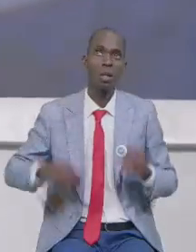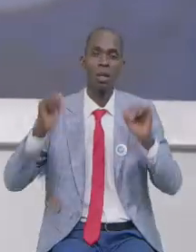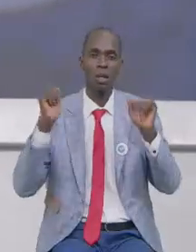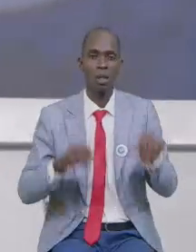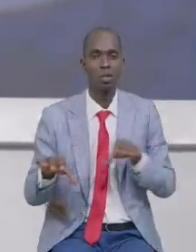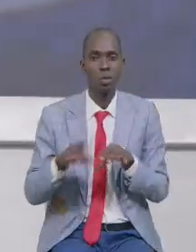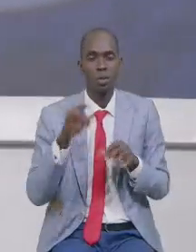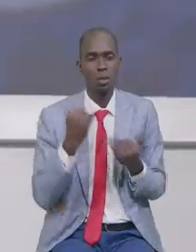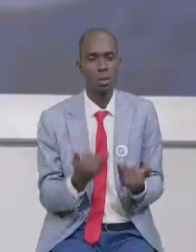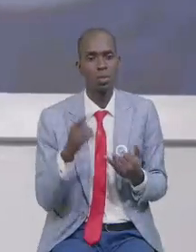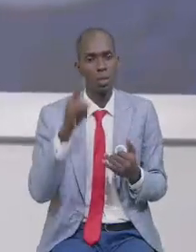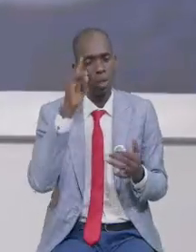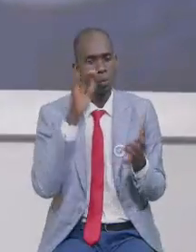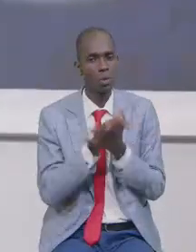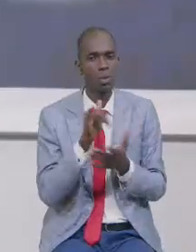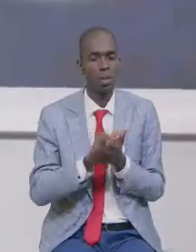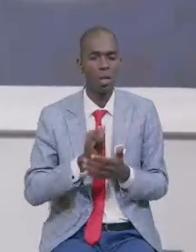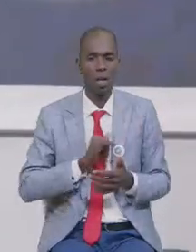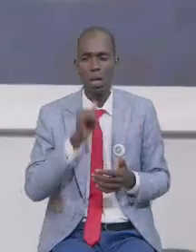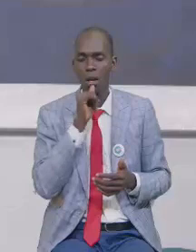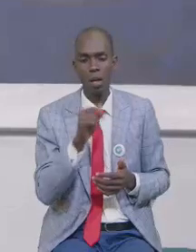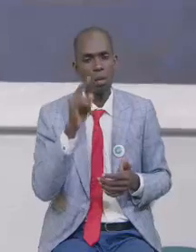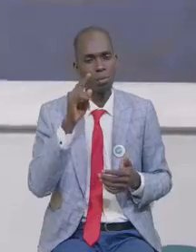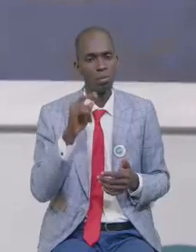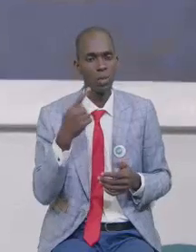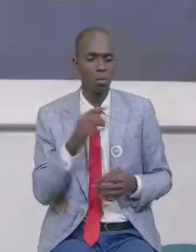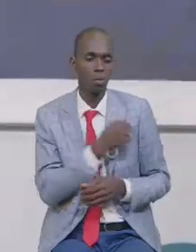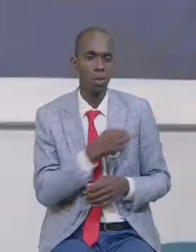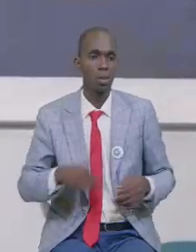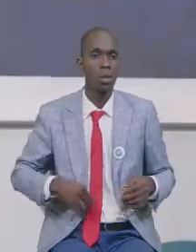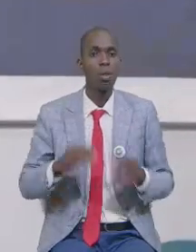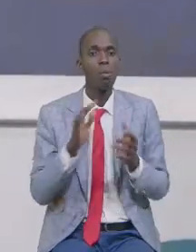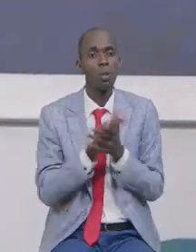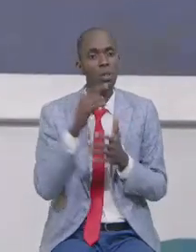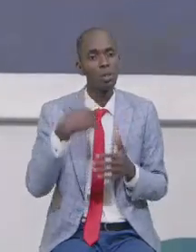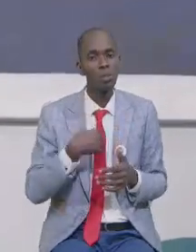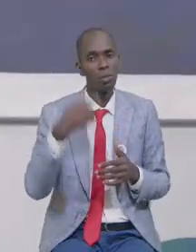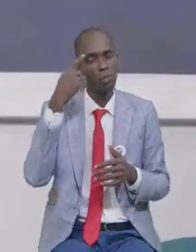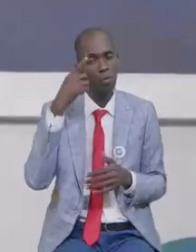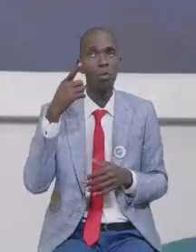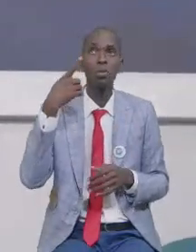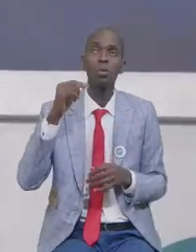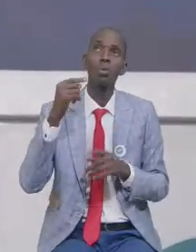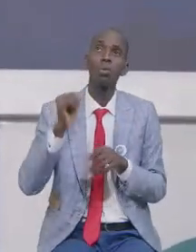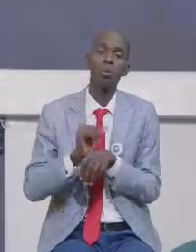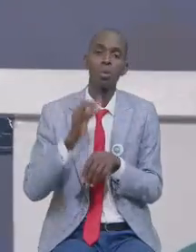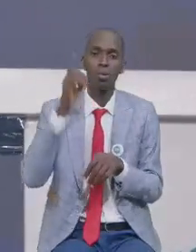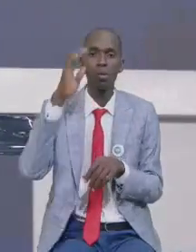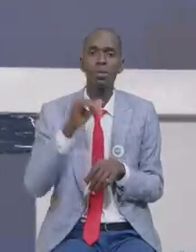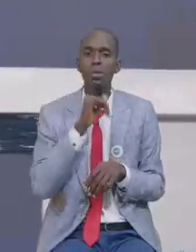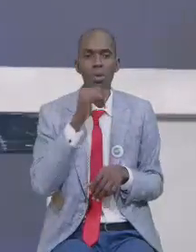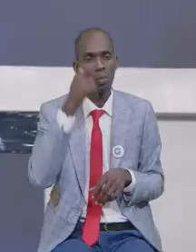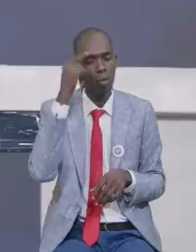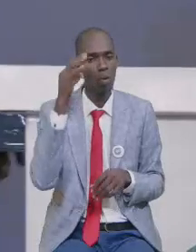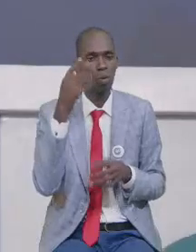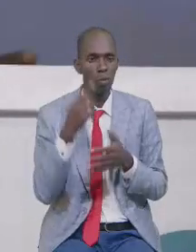the Messiah, believe me for the very work's sake, not because you want to believe, but